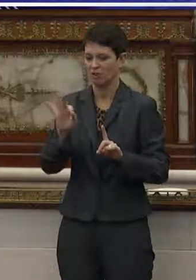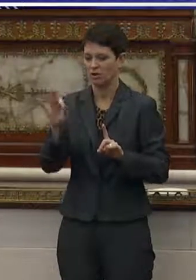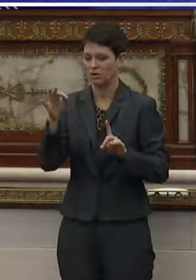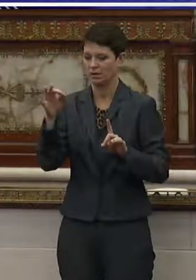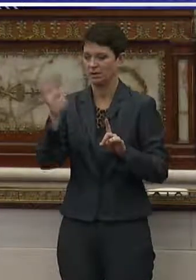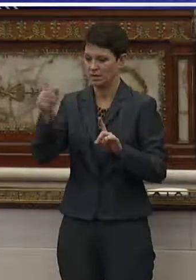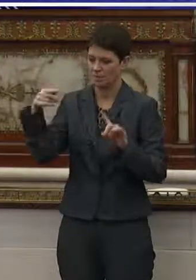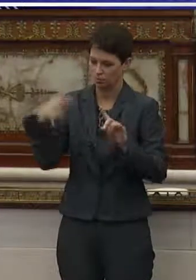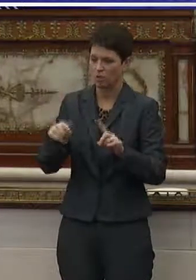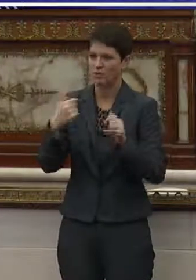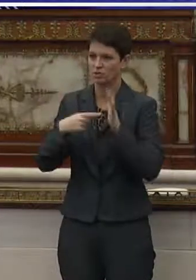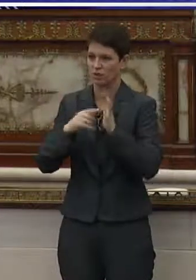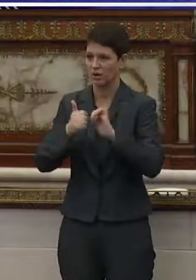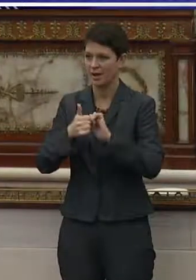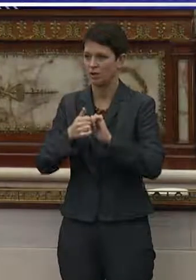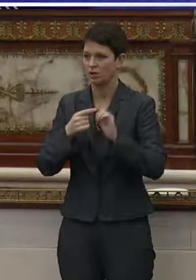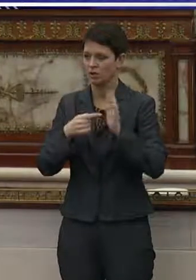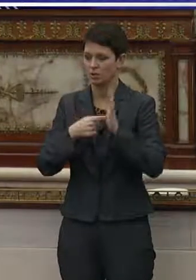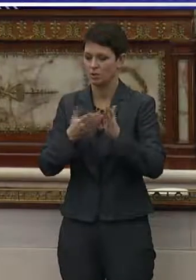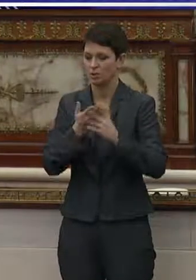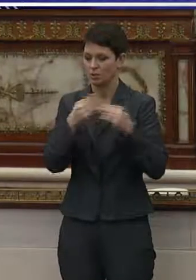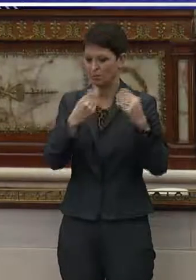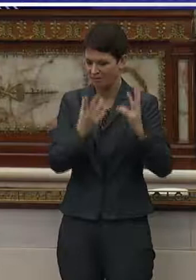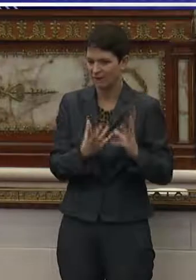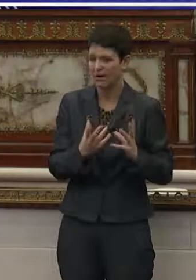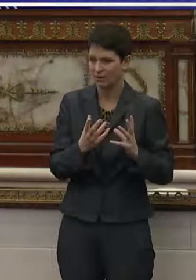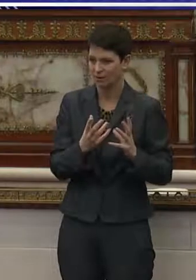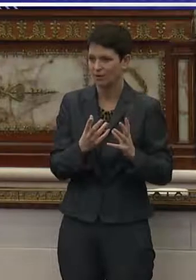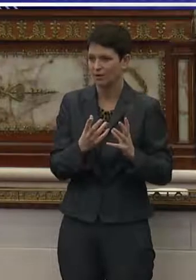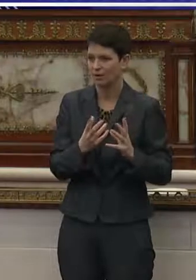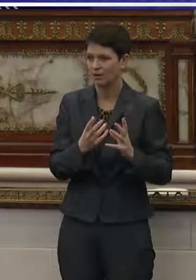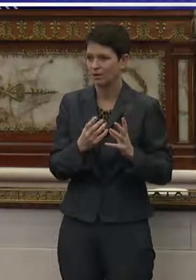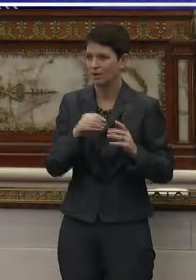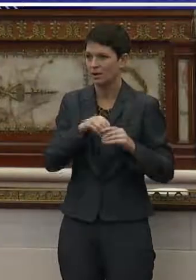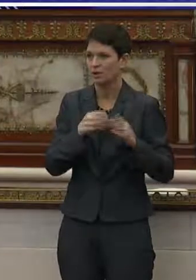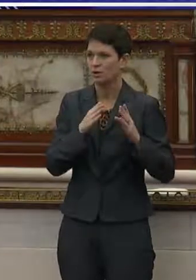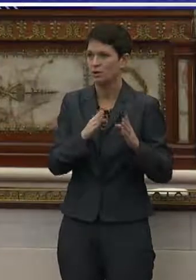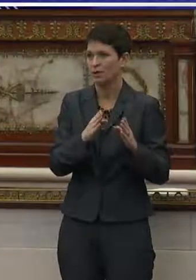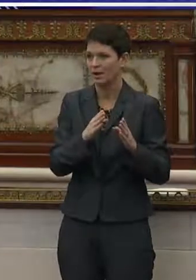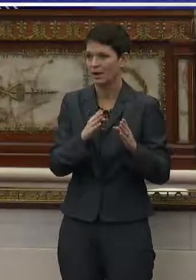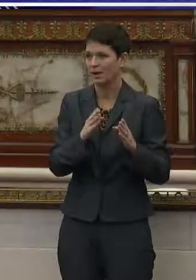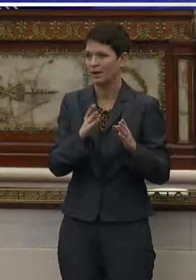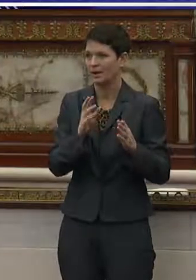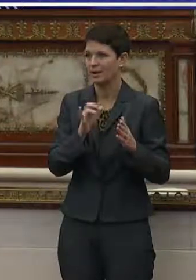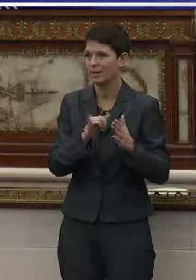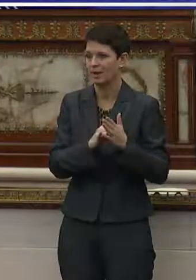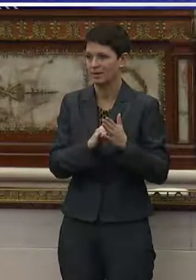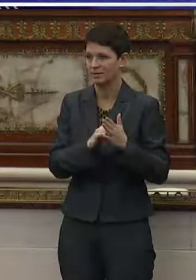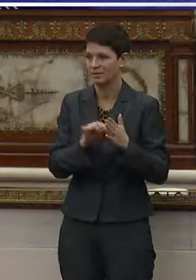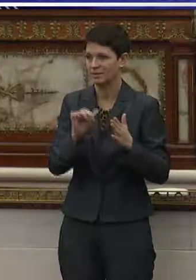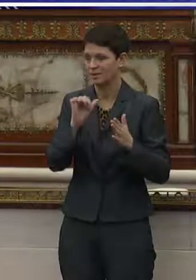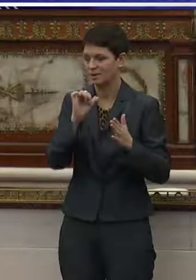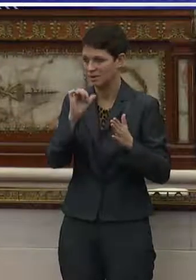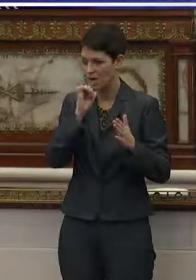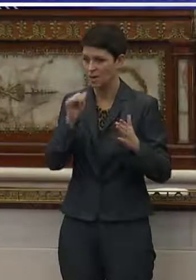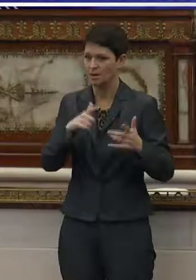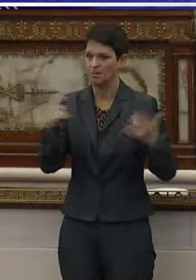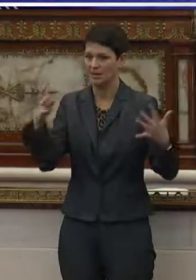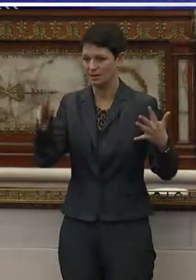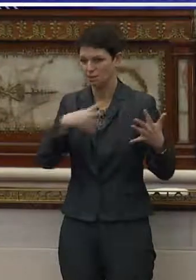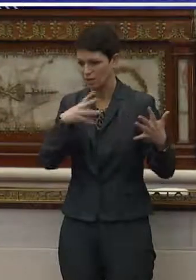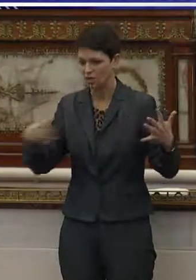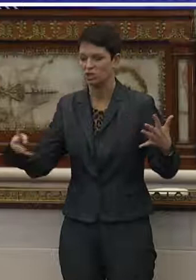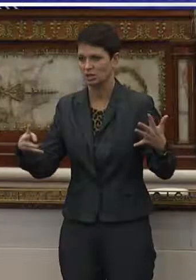out a way to show it to you by provider in a way that isn't a humongous Excel spreadsheet, but we can